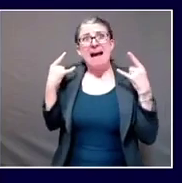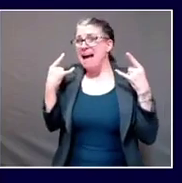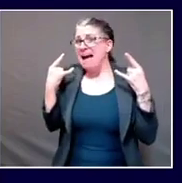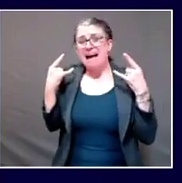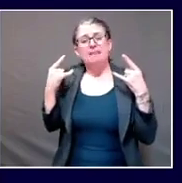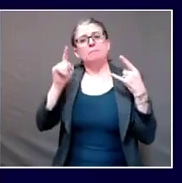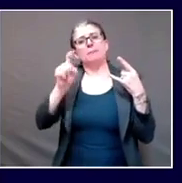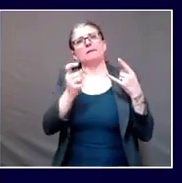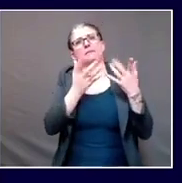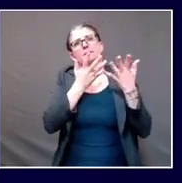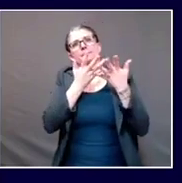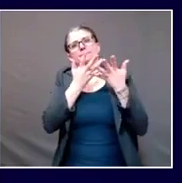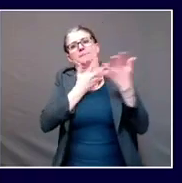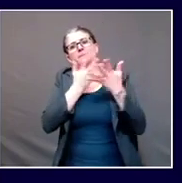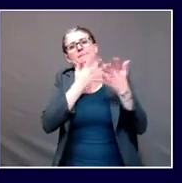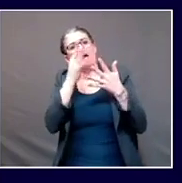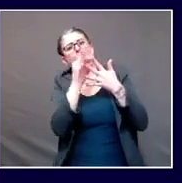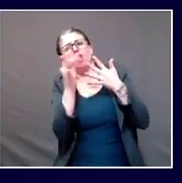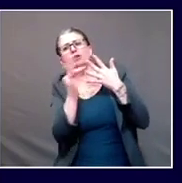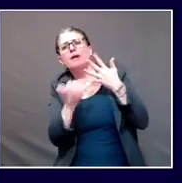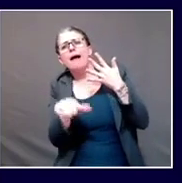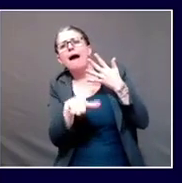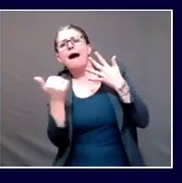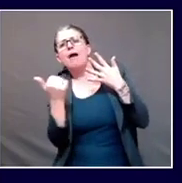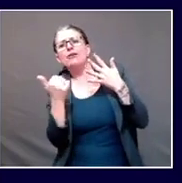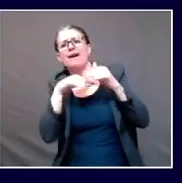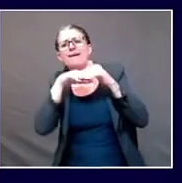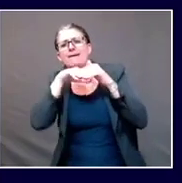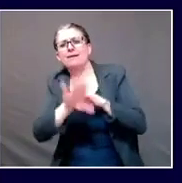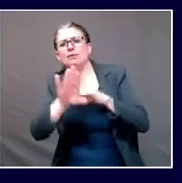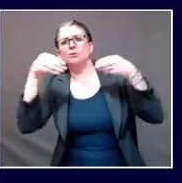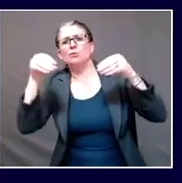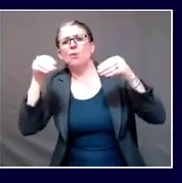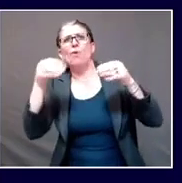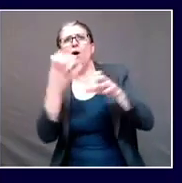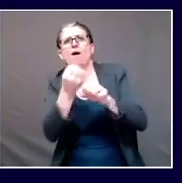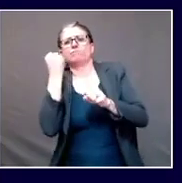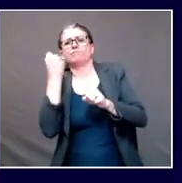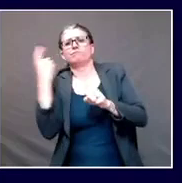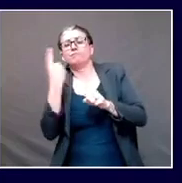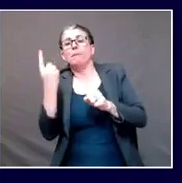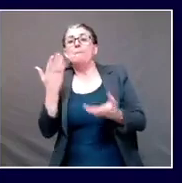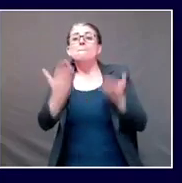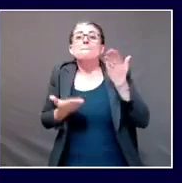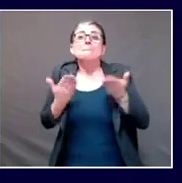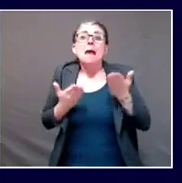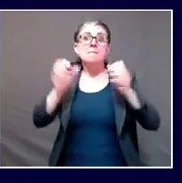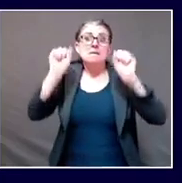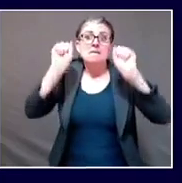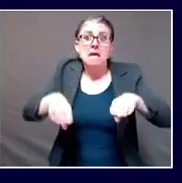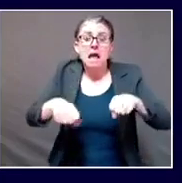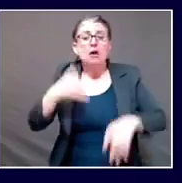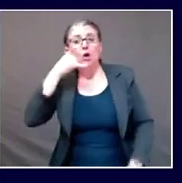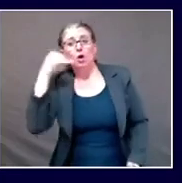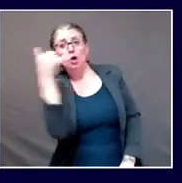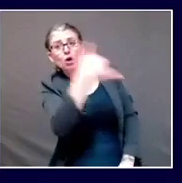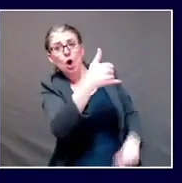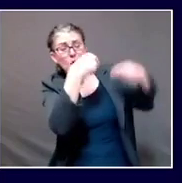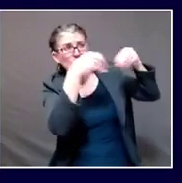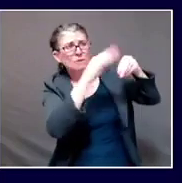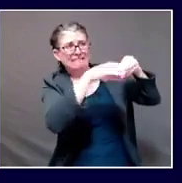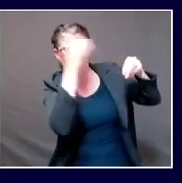foot of a shopping space, along with certain establishments like bars, restaurants, tasting rooms, social clubs, lodging operations.